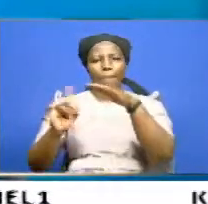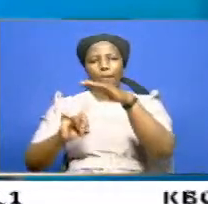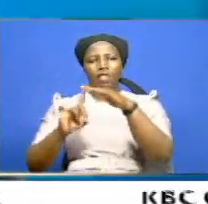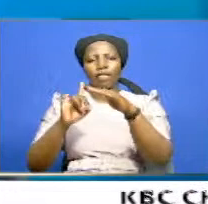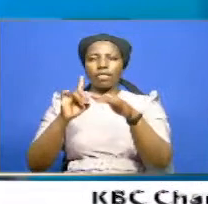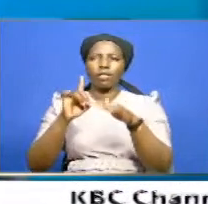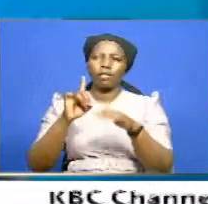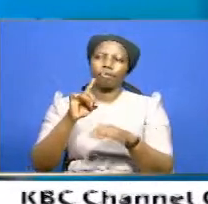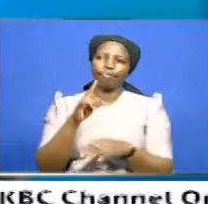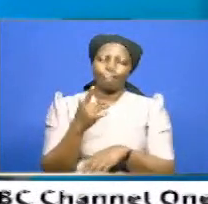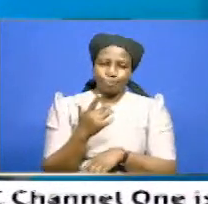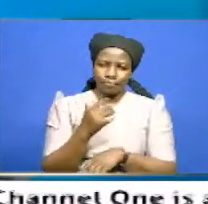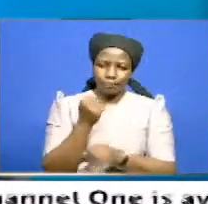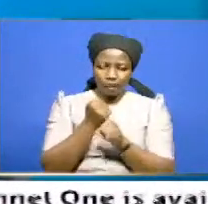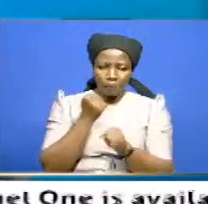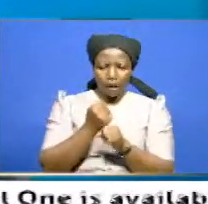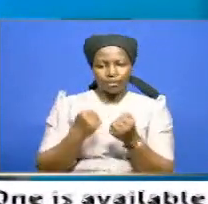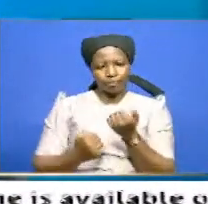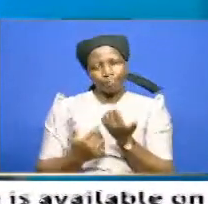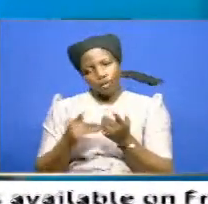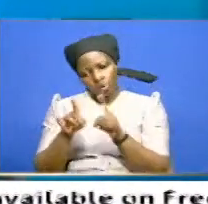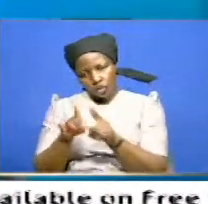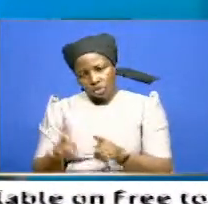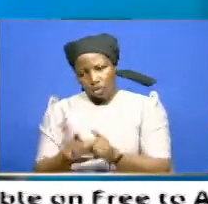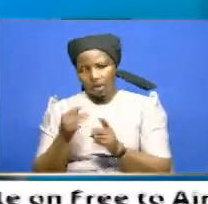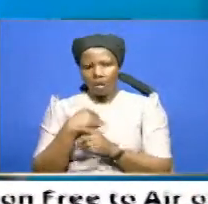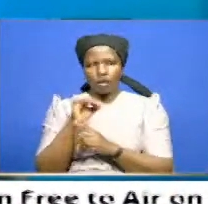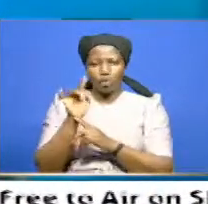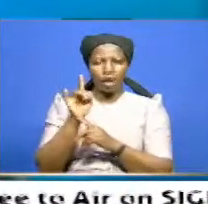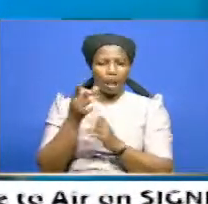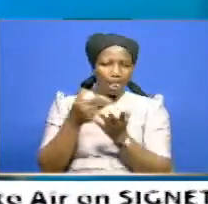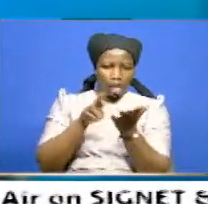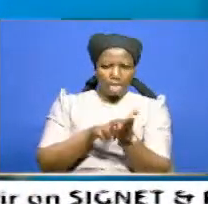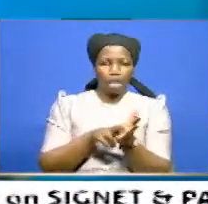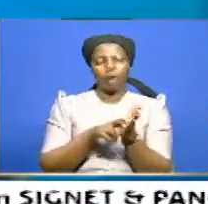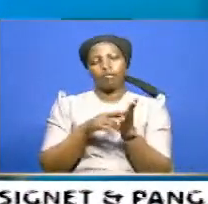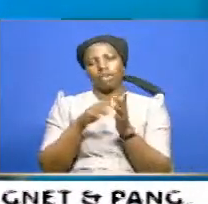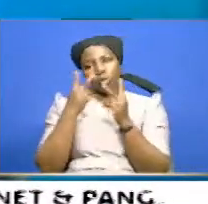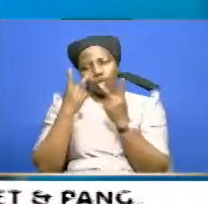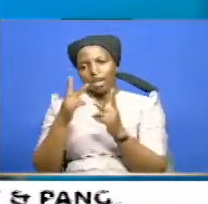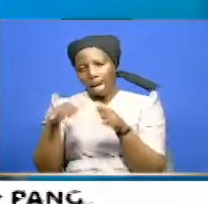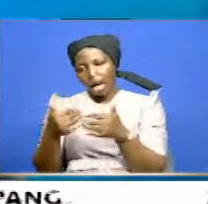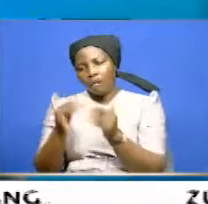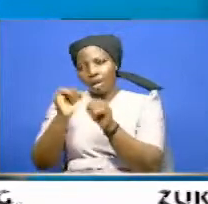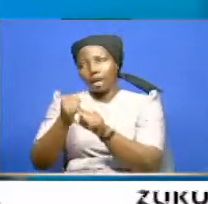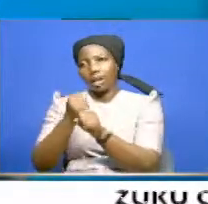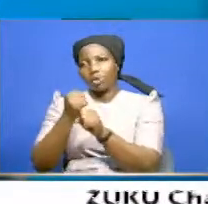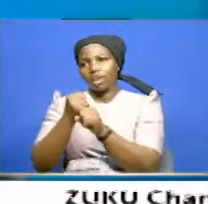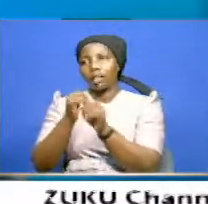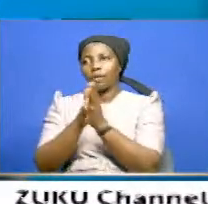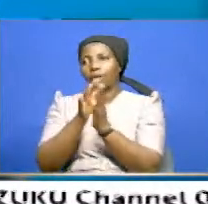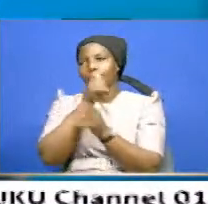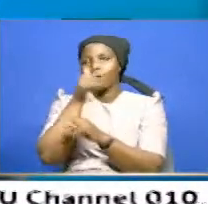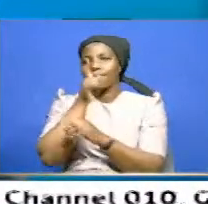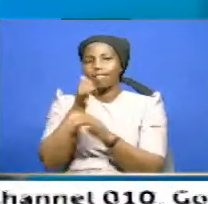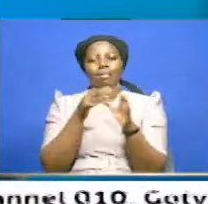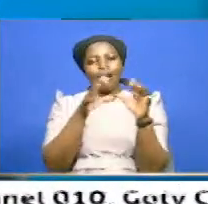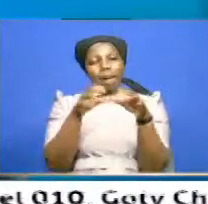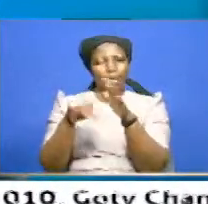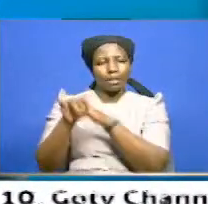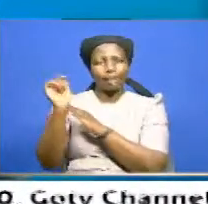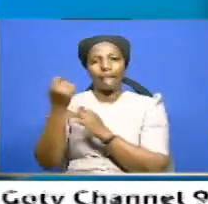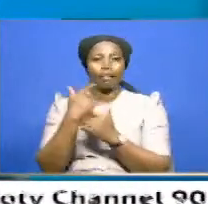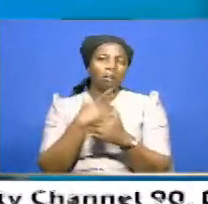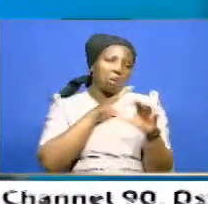completely in support of the single registry as well. We are looking at how we can partner with private sector in Kenya, whether it's telecommunications company, to